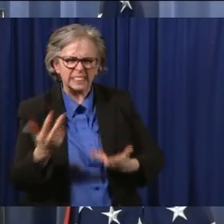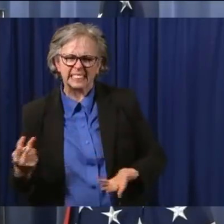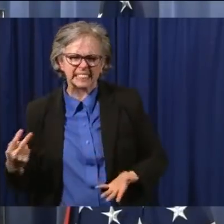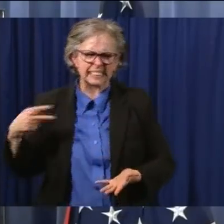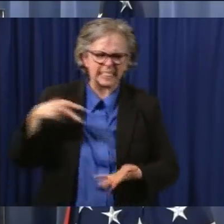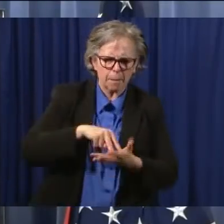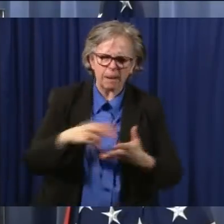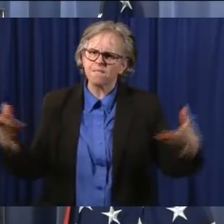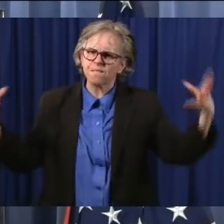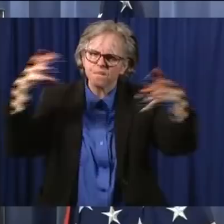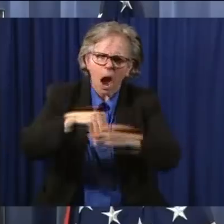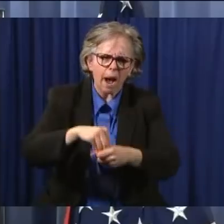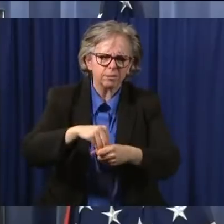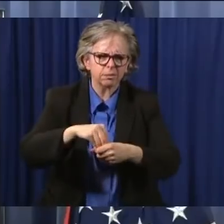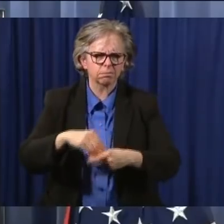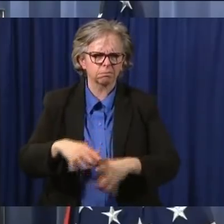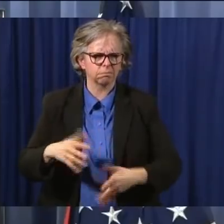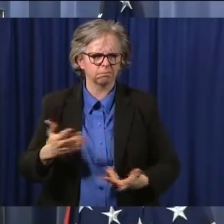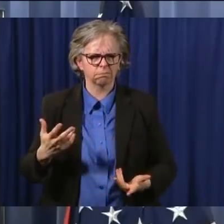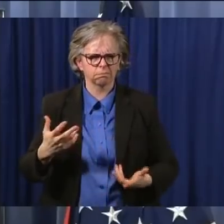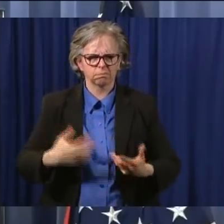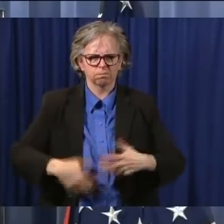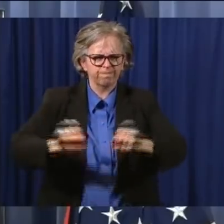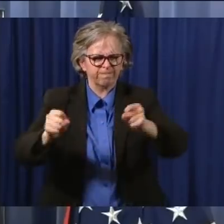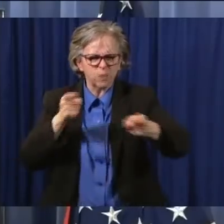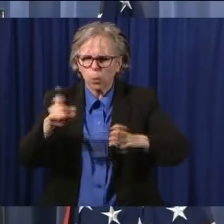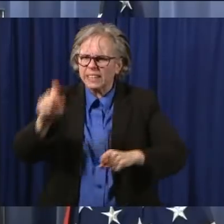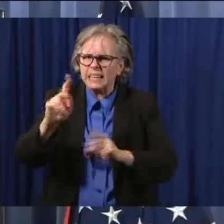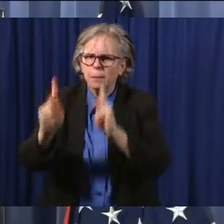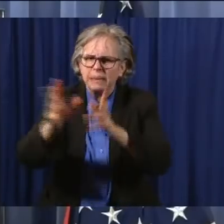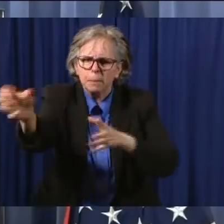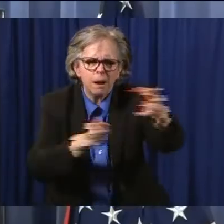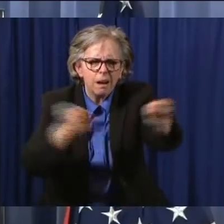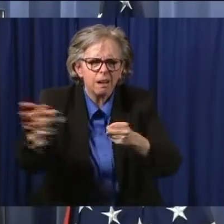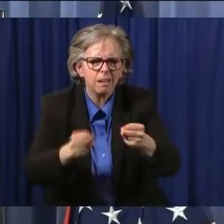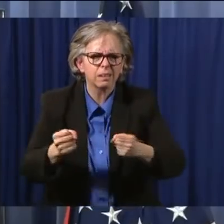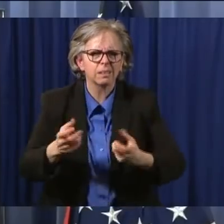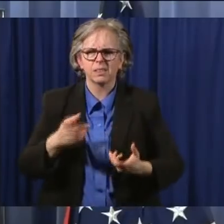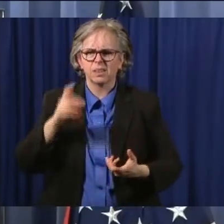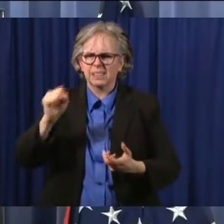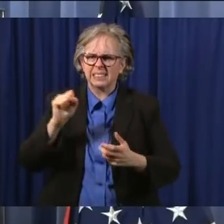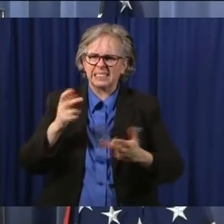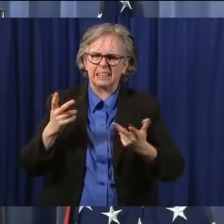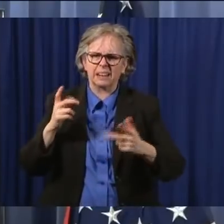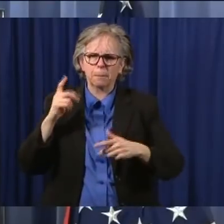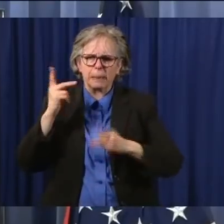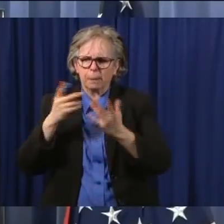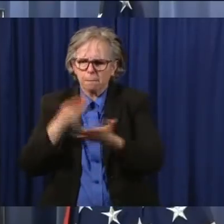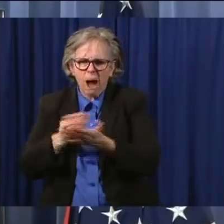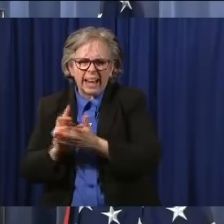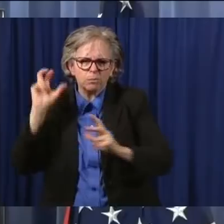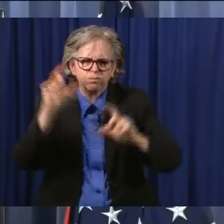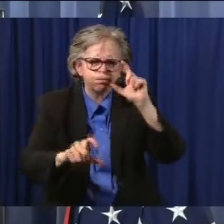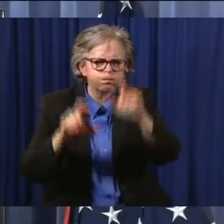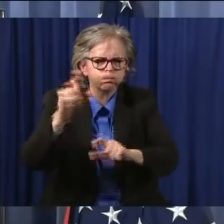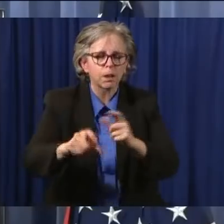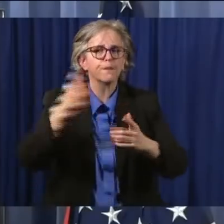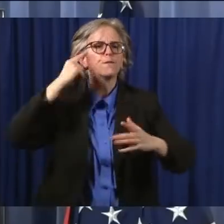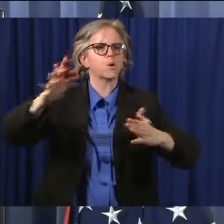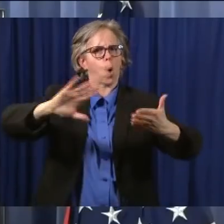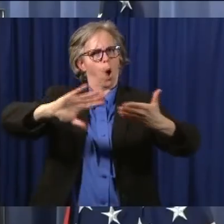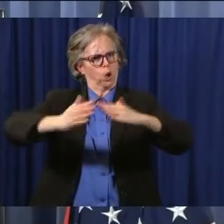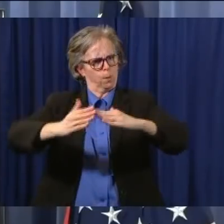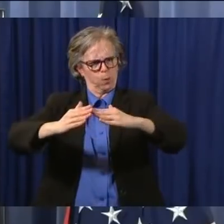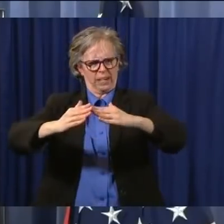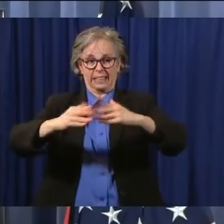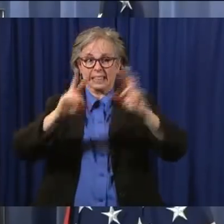employers and we need investment. We need people to understand that this is a whole community issue, not just a minority community. This is for the